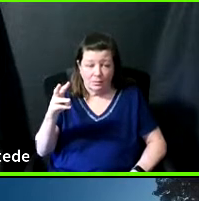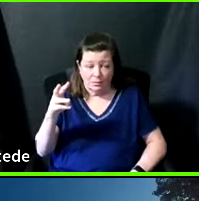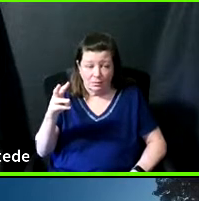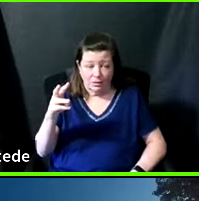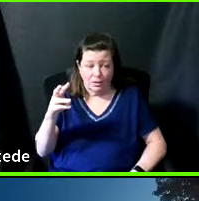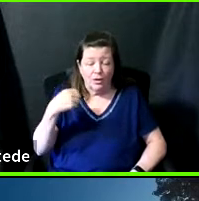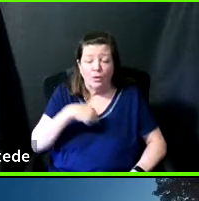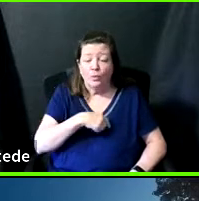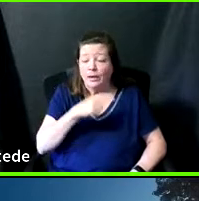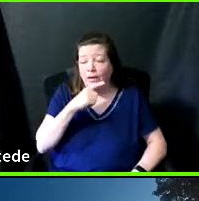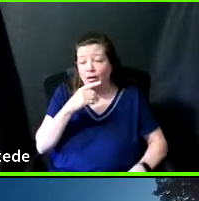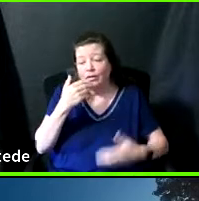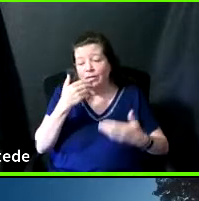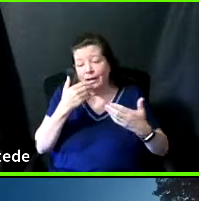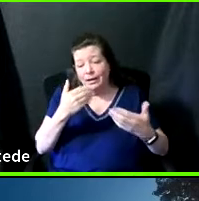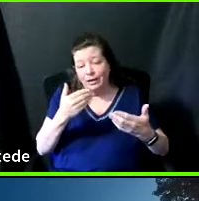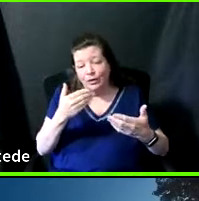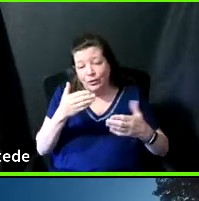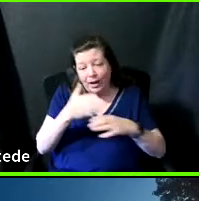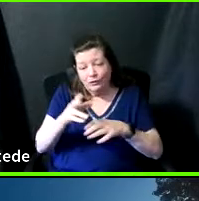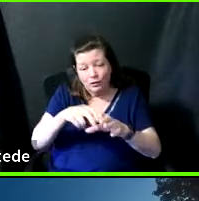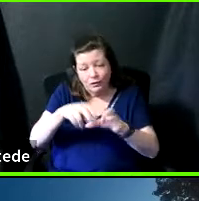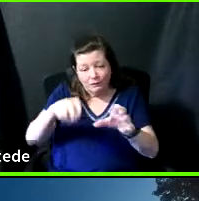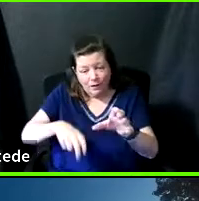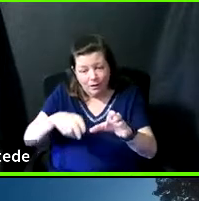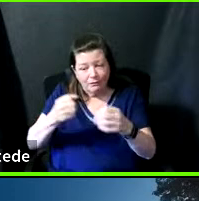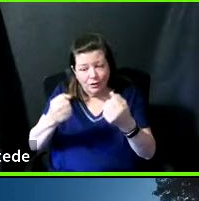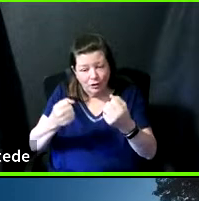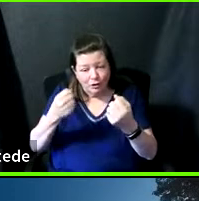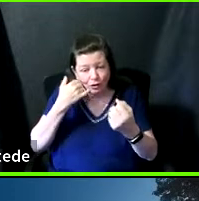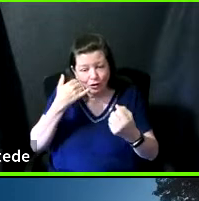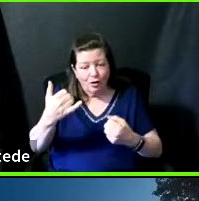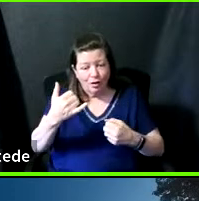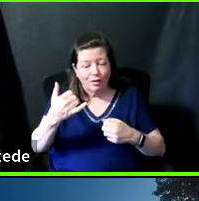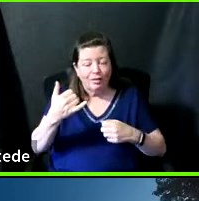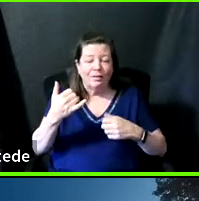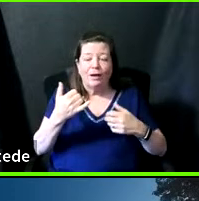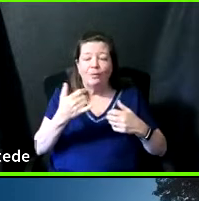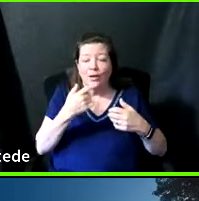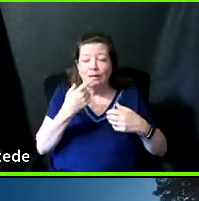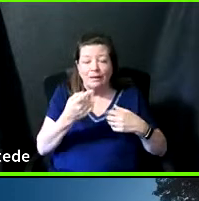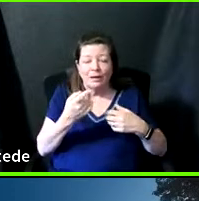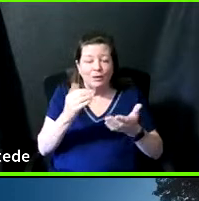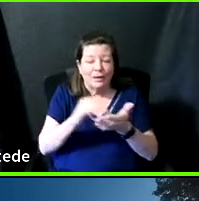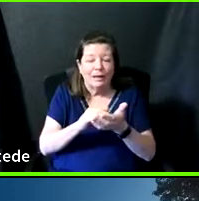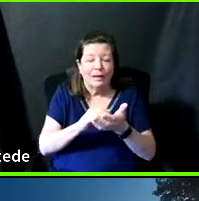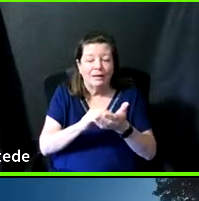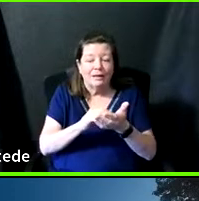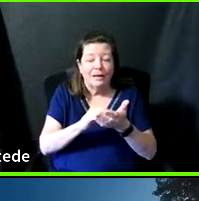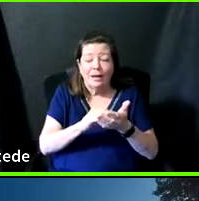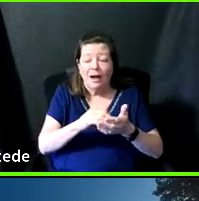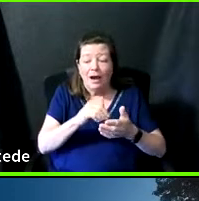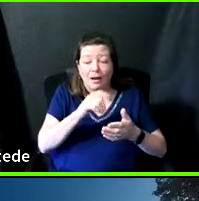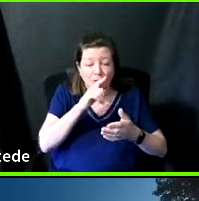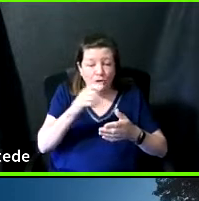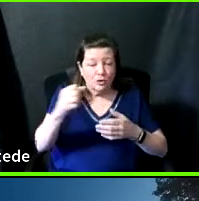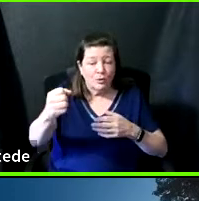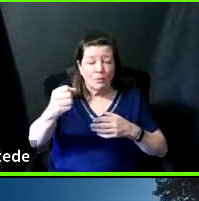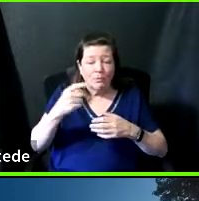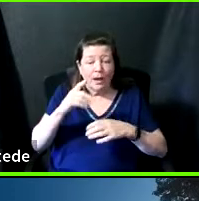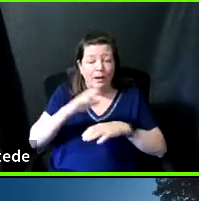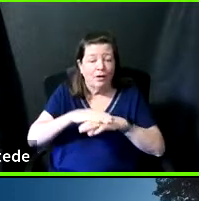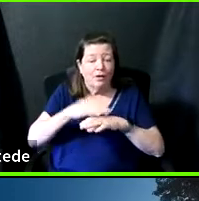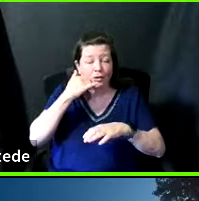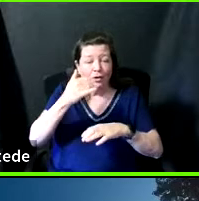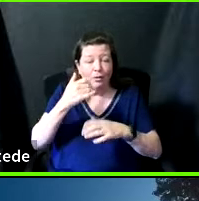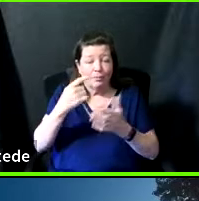thanking you after you dropped off the call, so I want to reiterate that. And I can't tell when you got back on the call, but the discussion